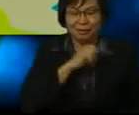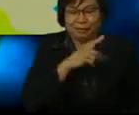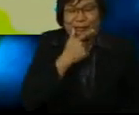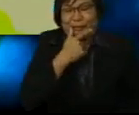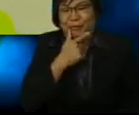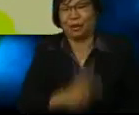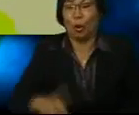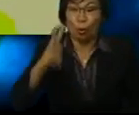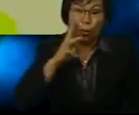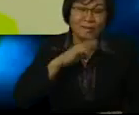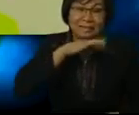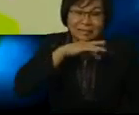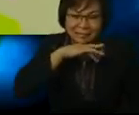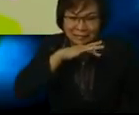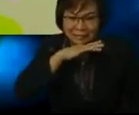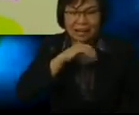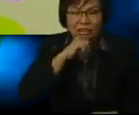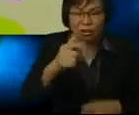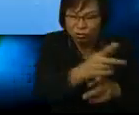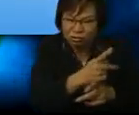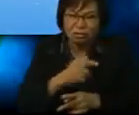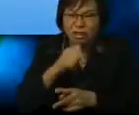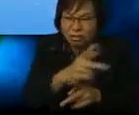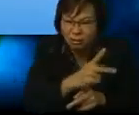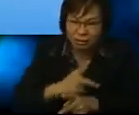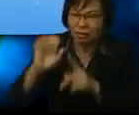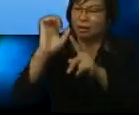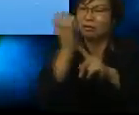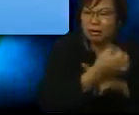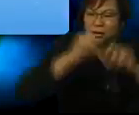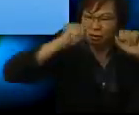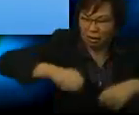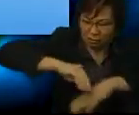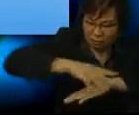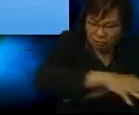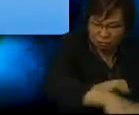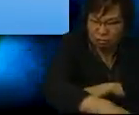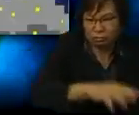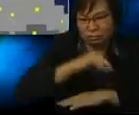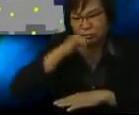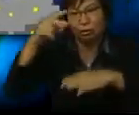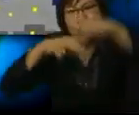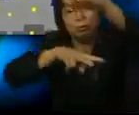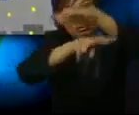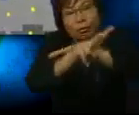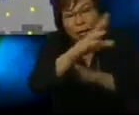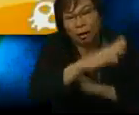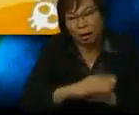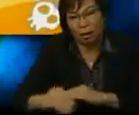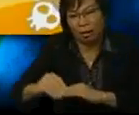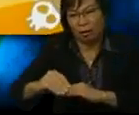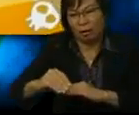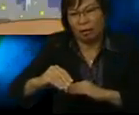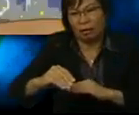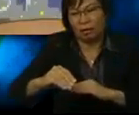Water polluting and not taking care of the environment can cause unpredictable and harsh weather